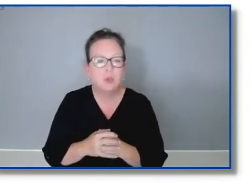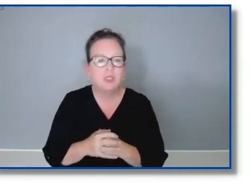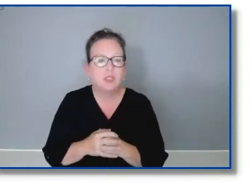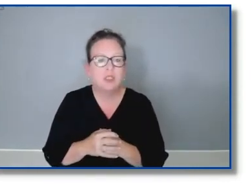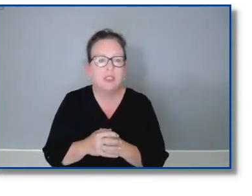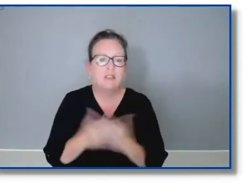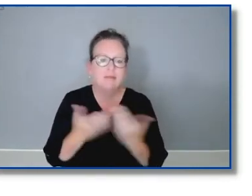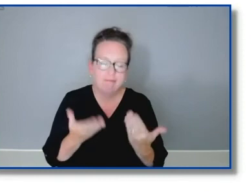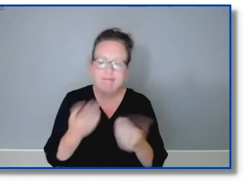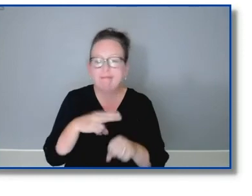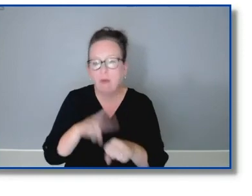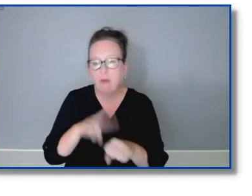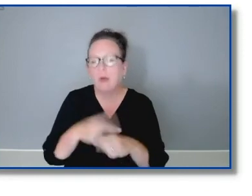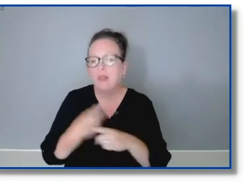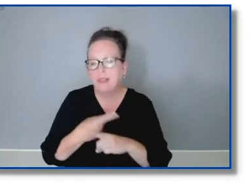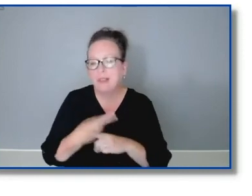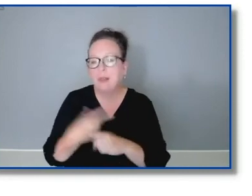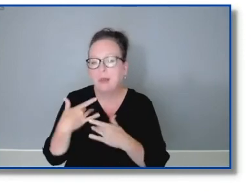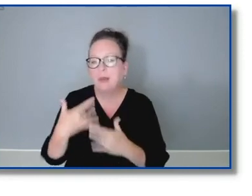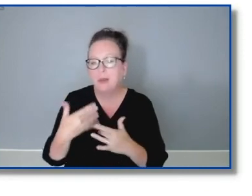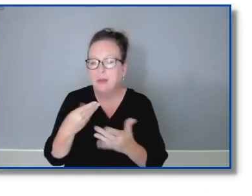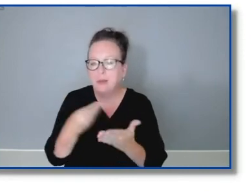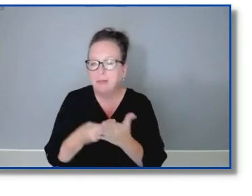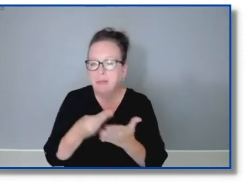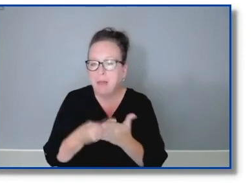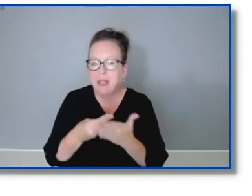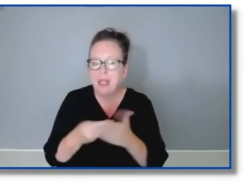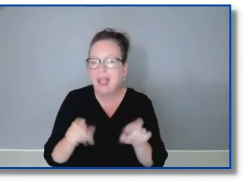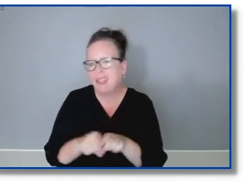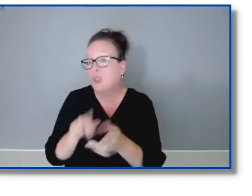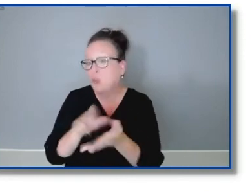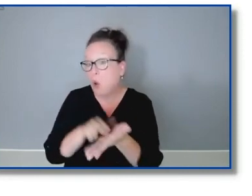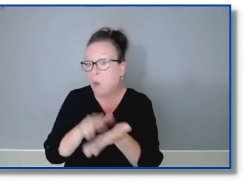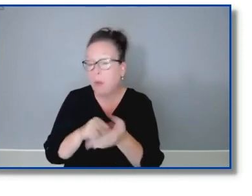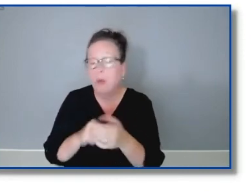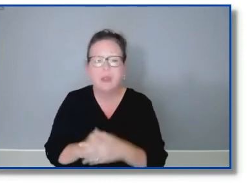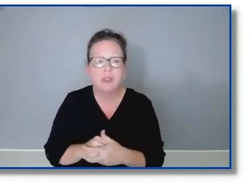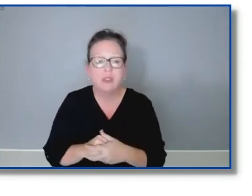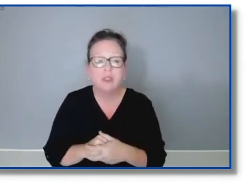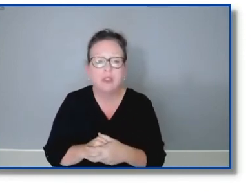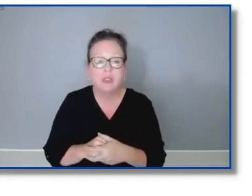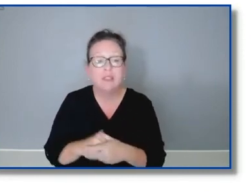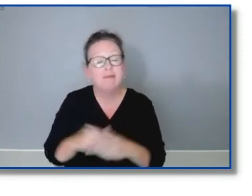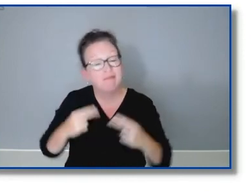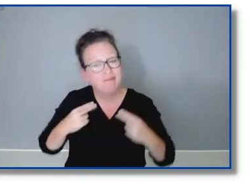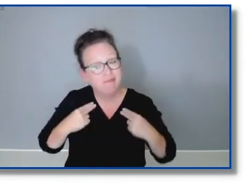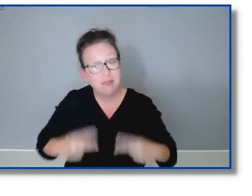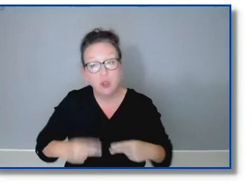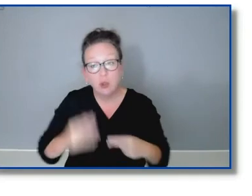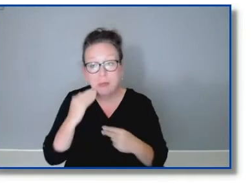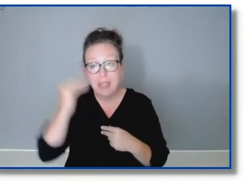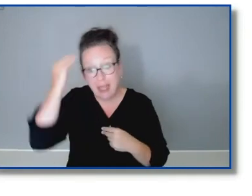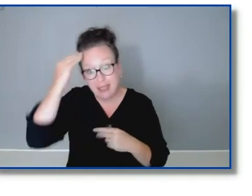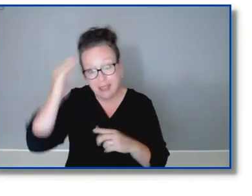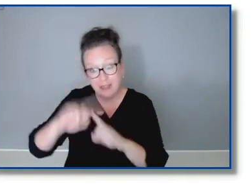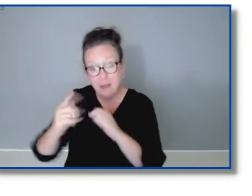course, bars of salt, human heads in Borneo, and